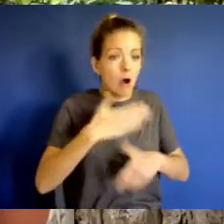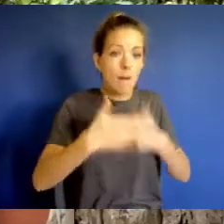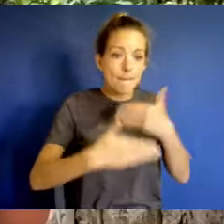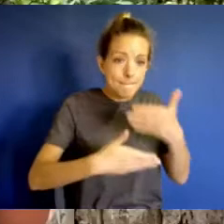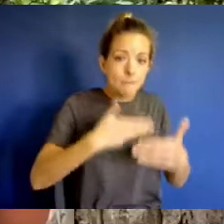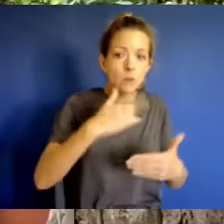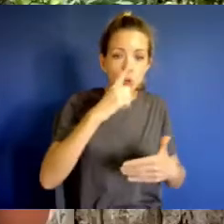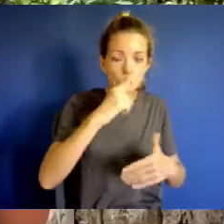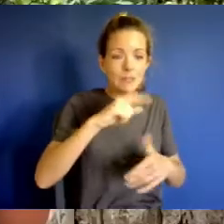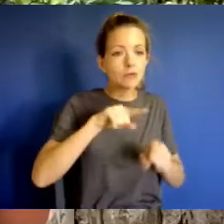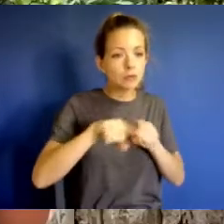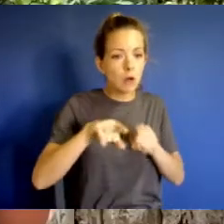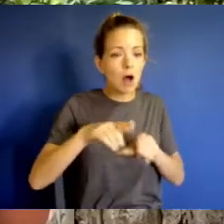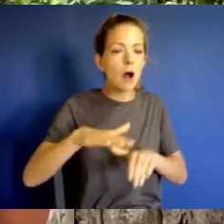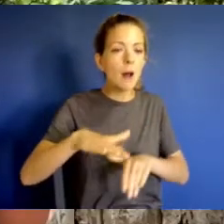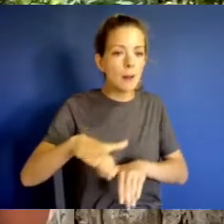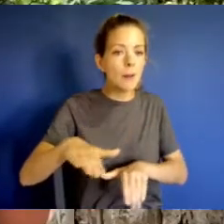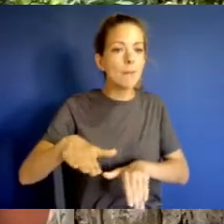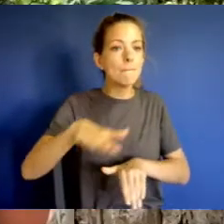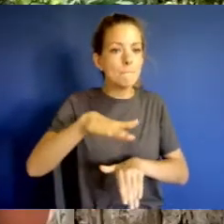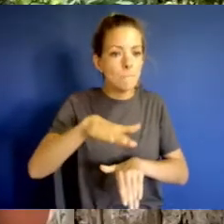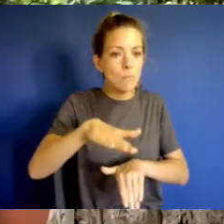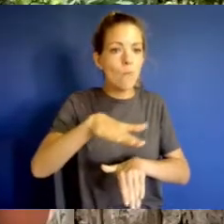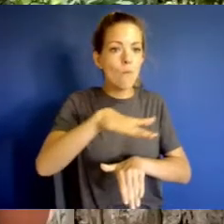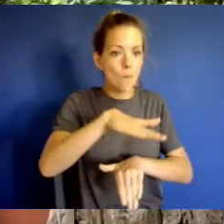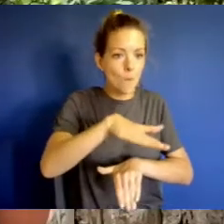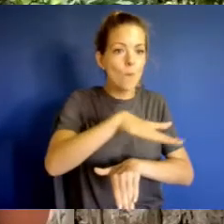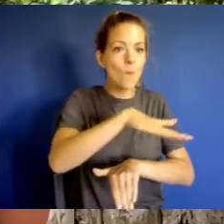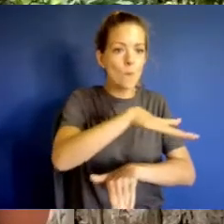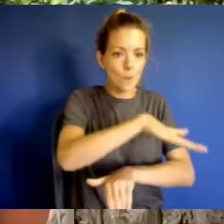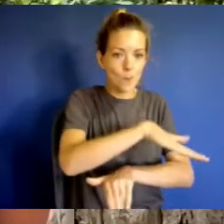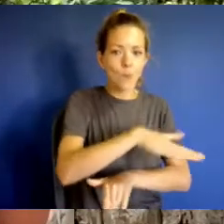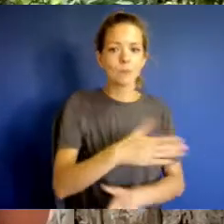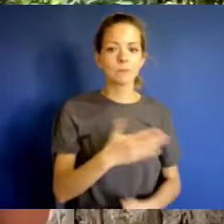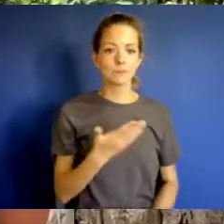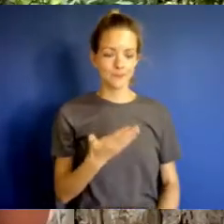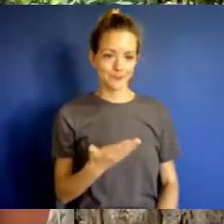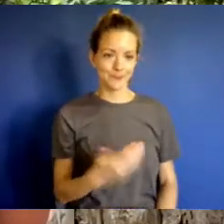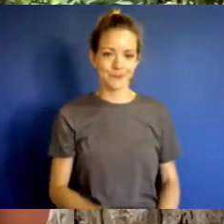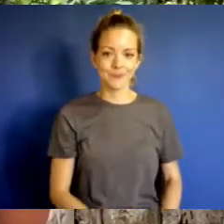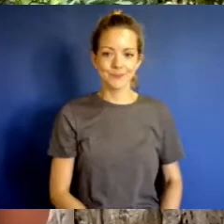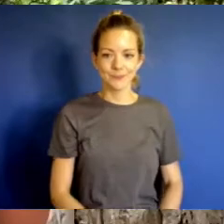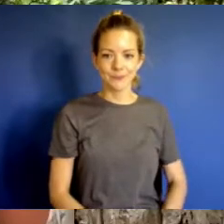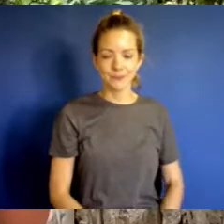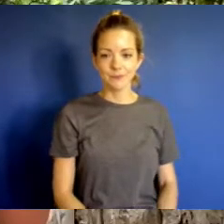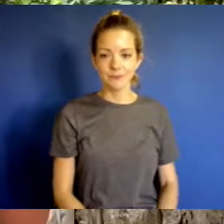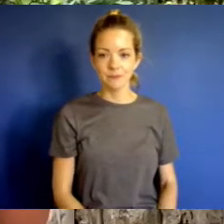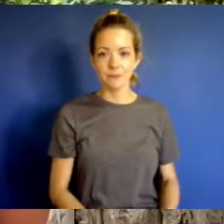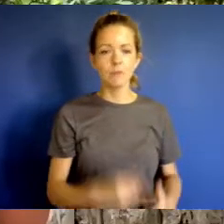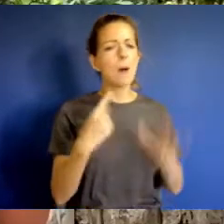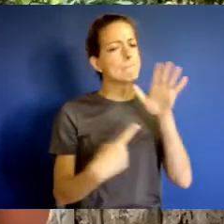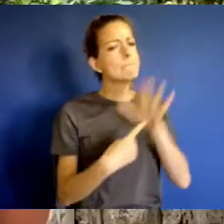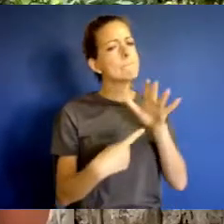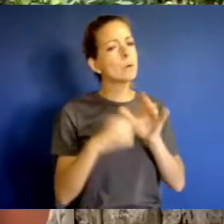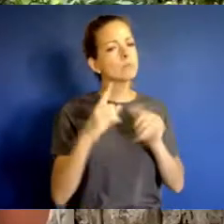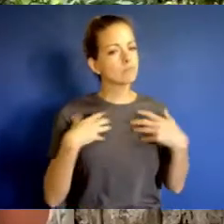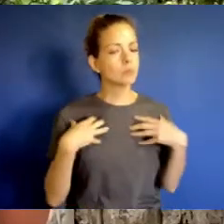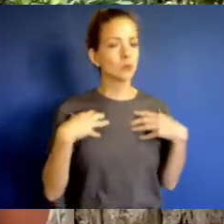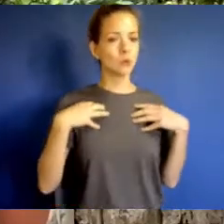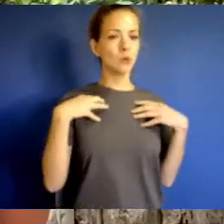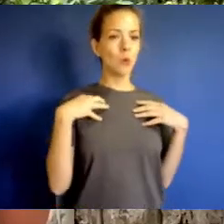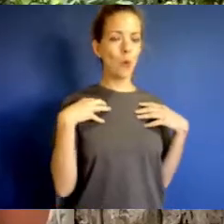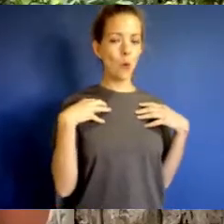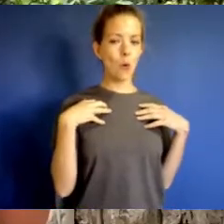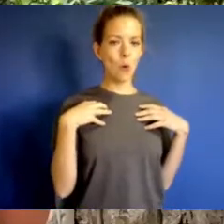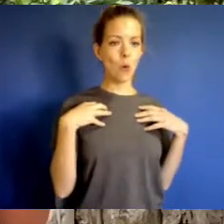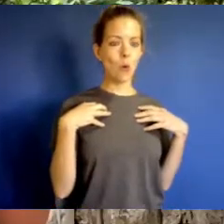move into a cross once we've worked our flexibility. The most important thing is that we can sit up really tall and we have a nice straight